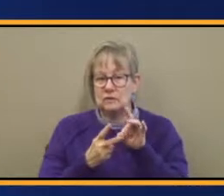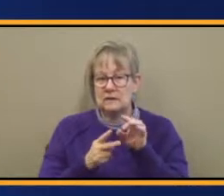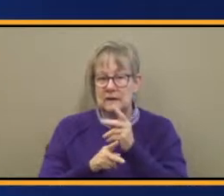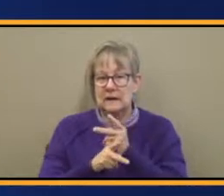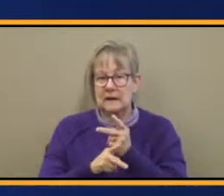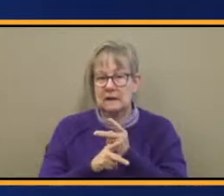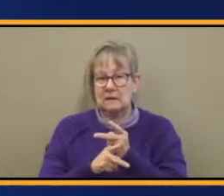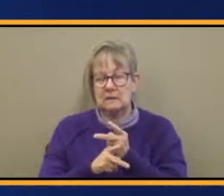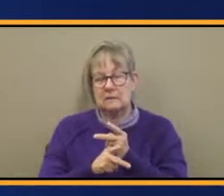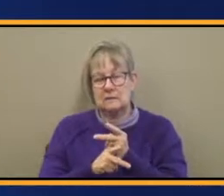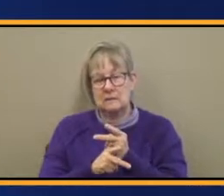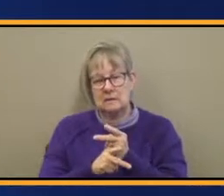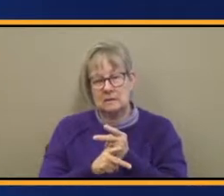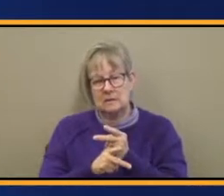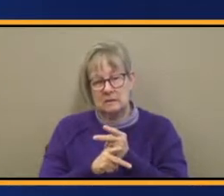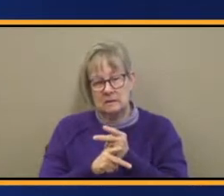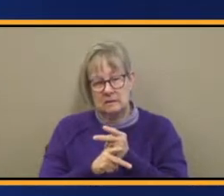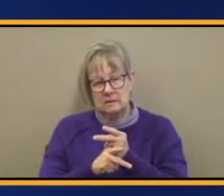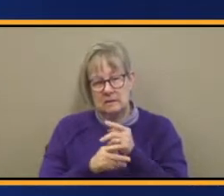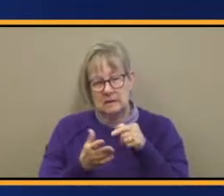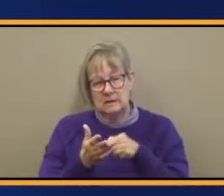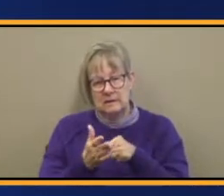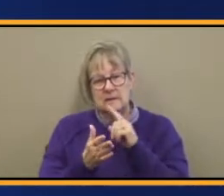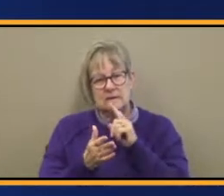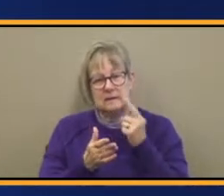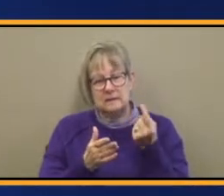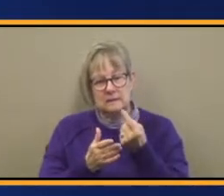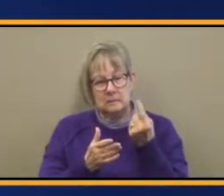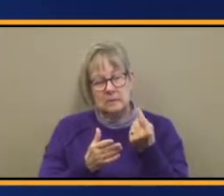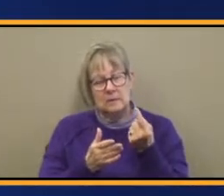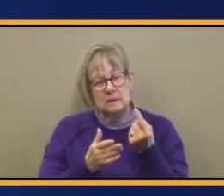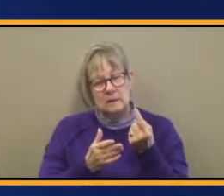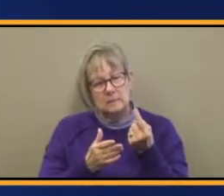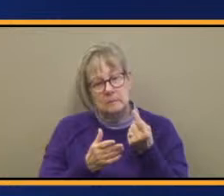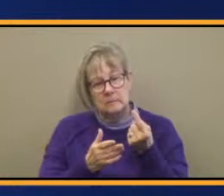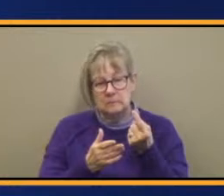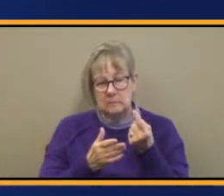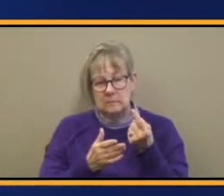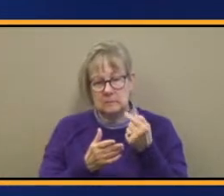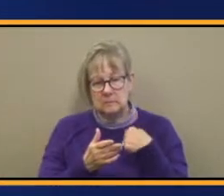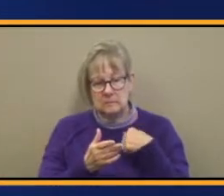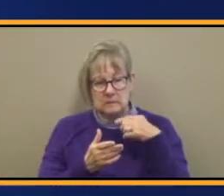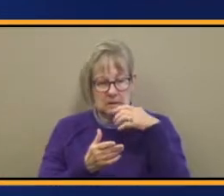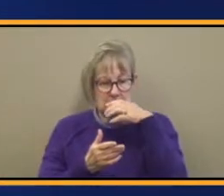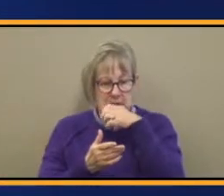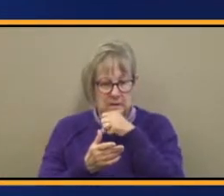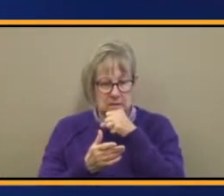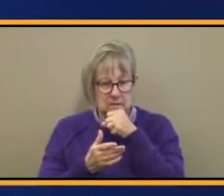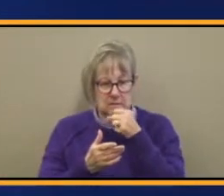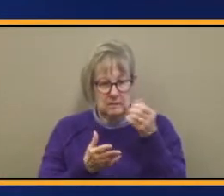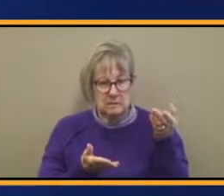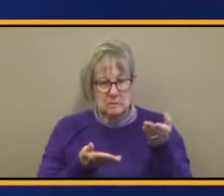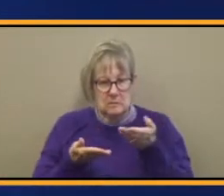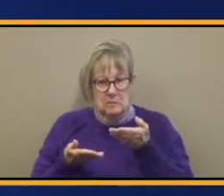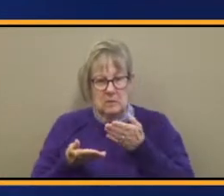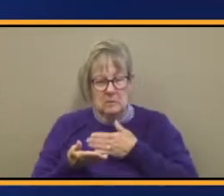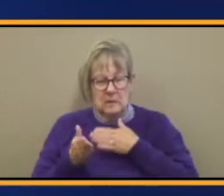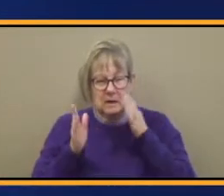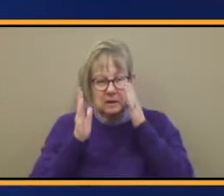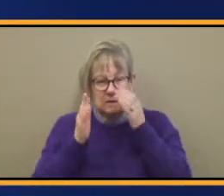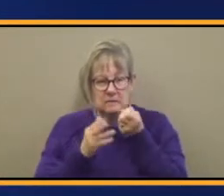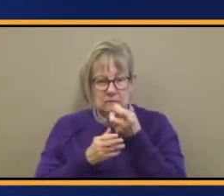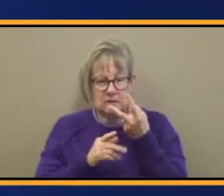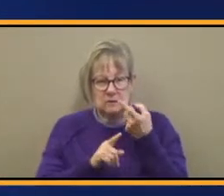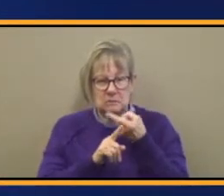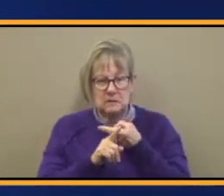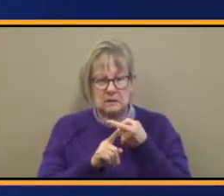this is something that I guess was brought to my attention a few months